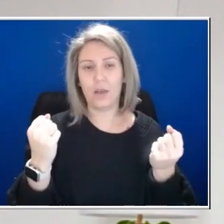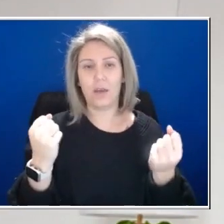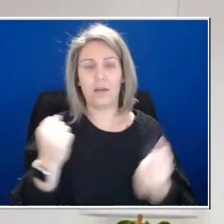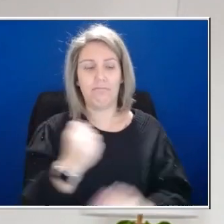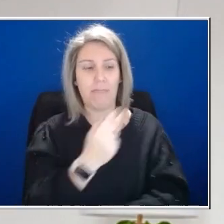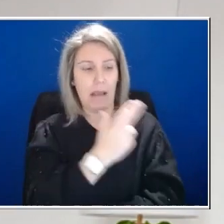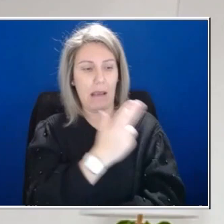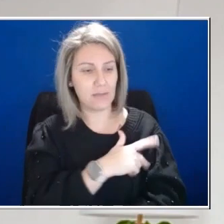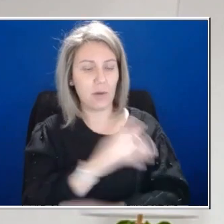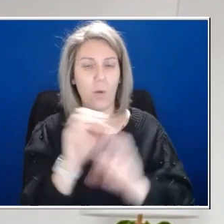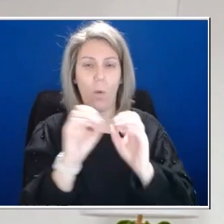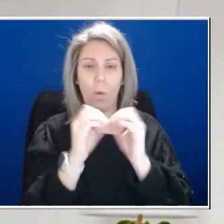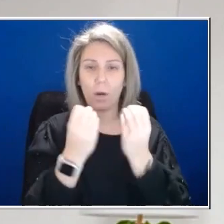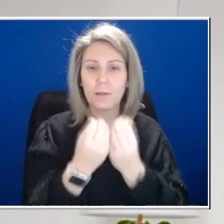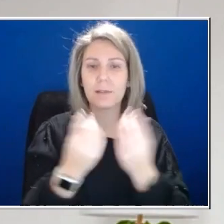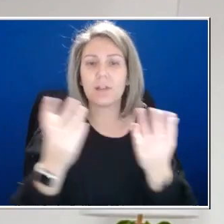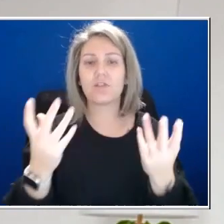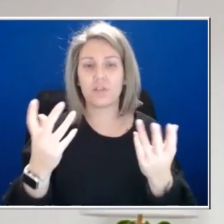organizations.